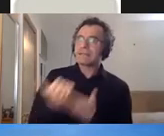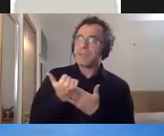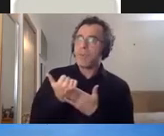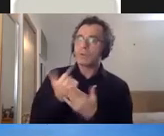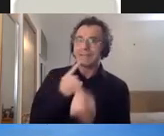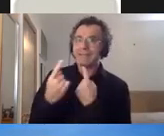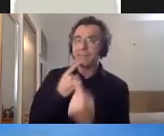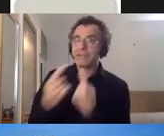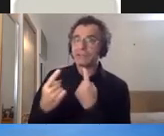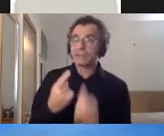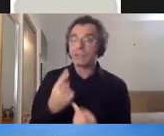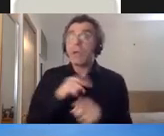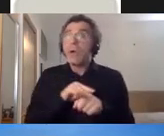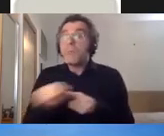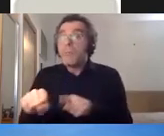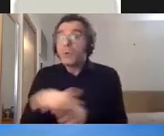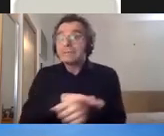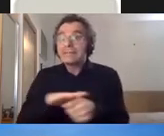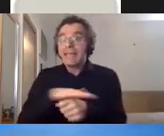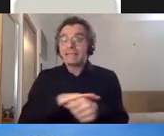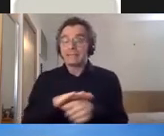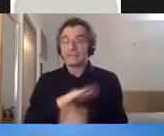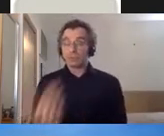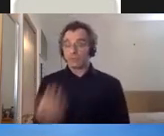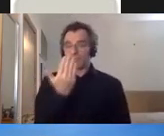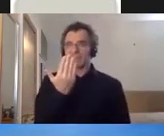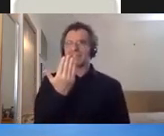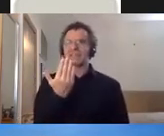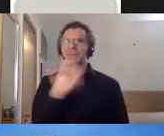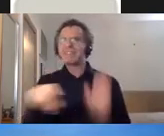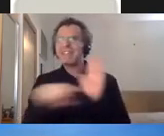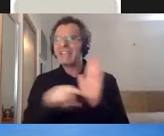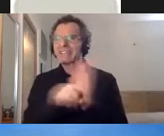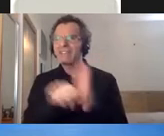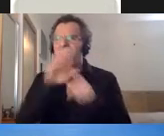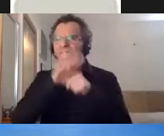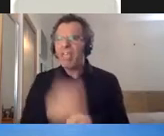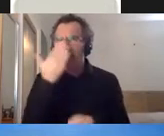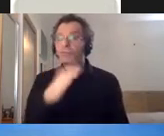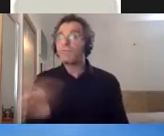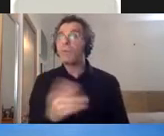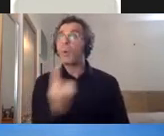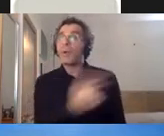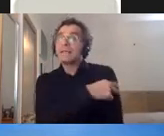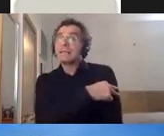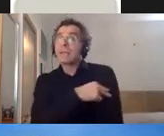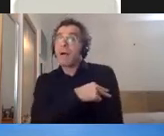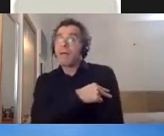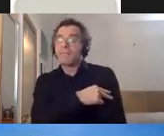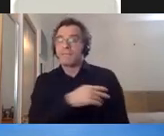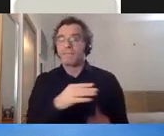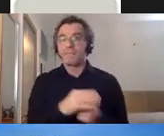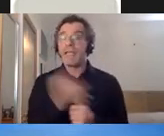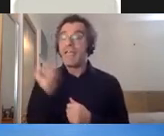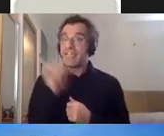information, but in most cases, they were confronted with prejudicial and negative attitudes from staff. The following is